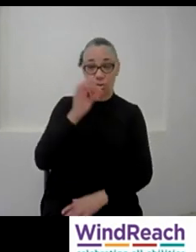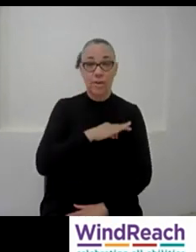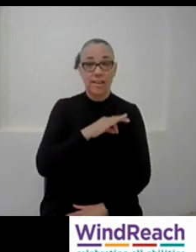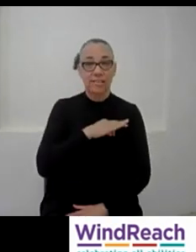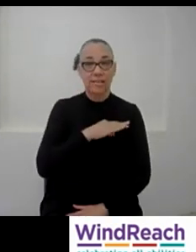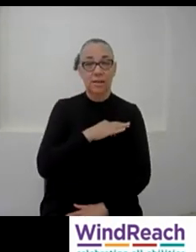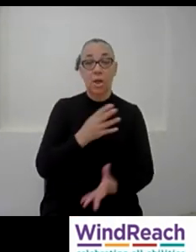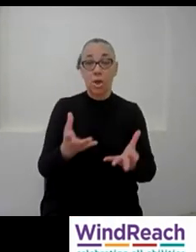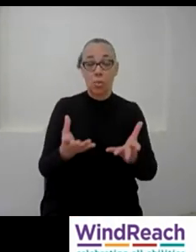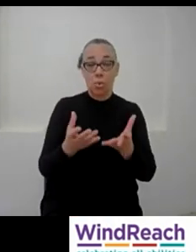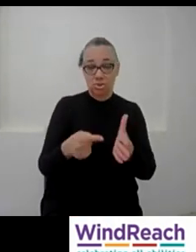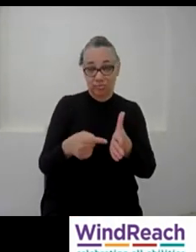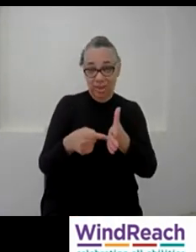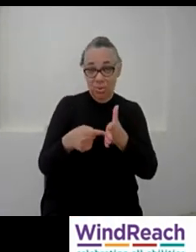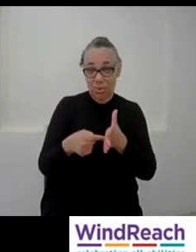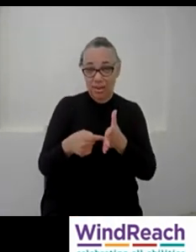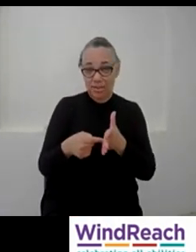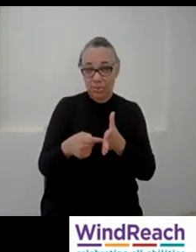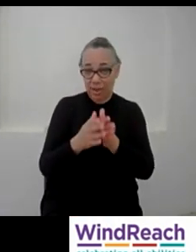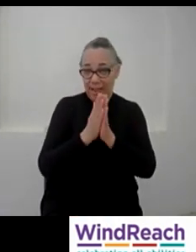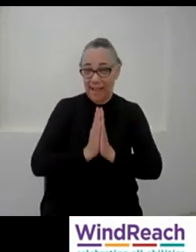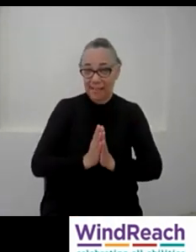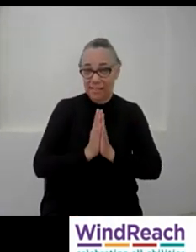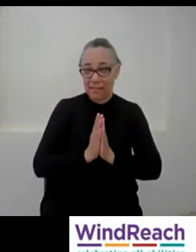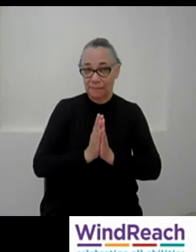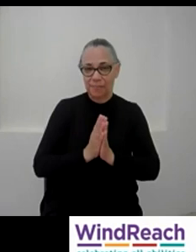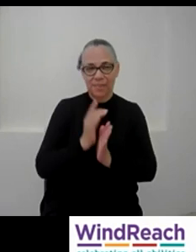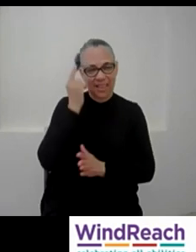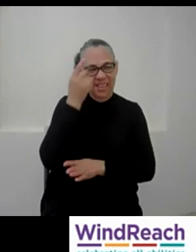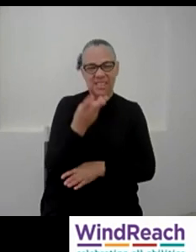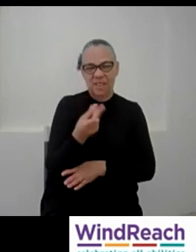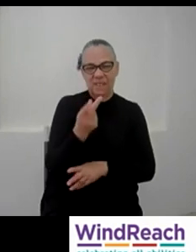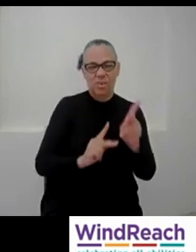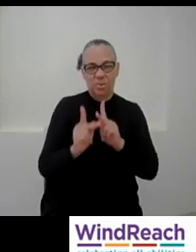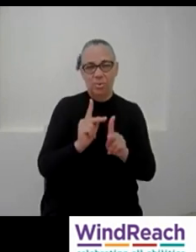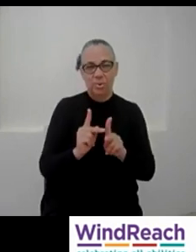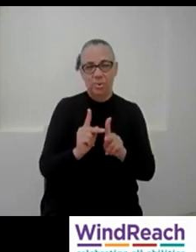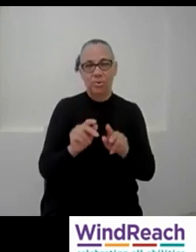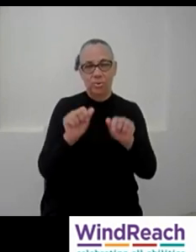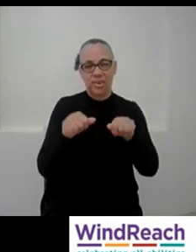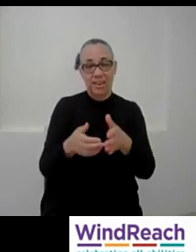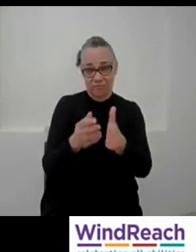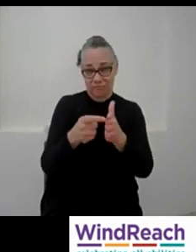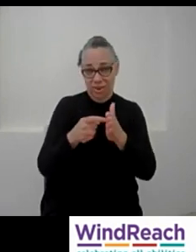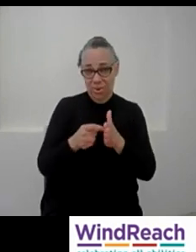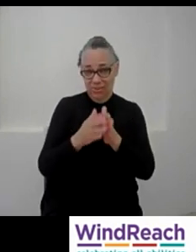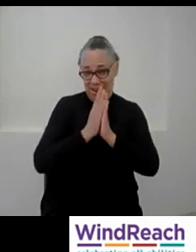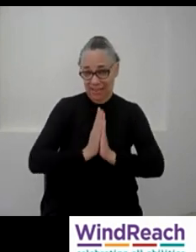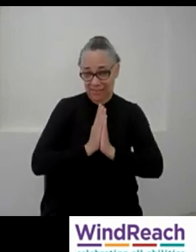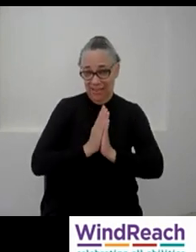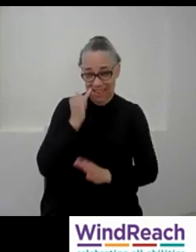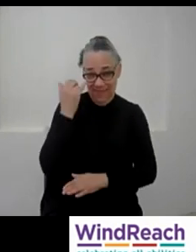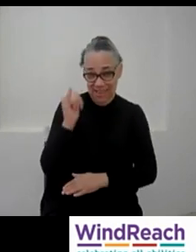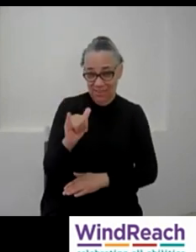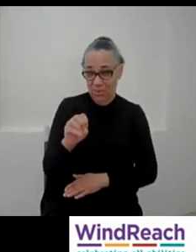want to request, I think there's a few individuals that we can send slides for. But if Dr. Bush, if you're okay with that, we